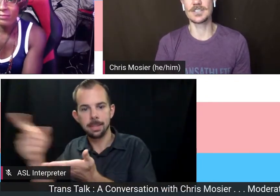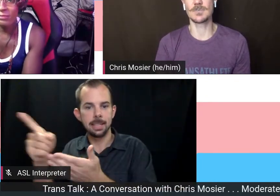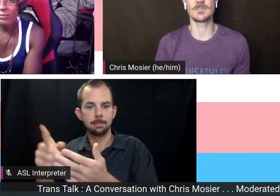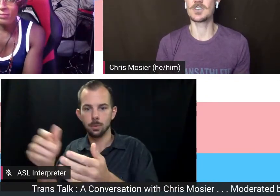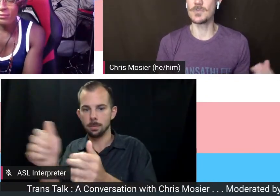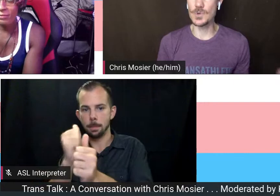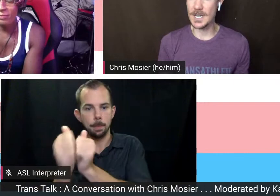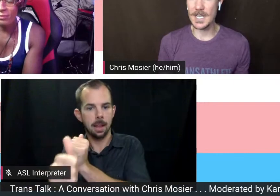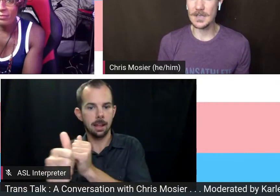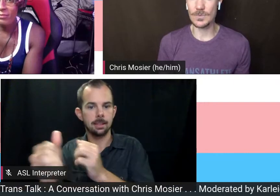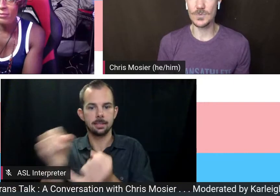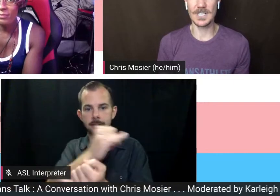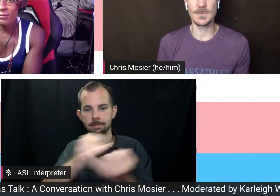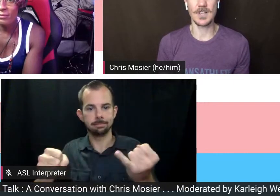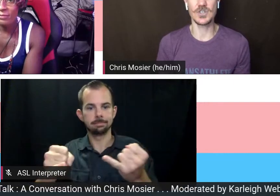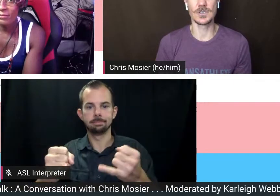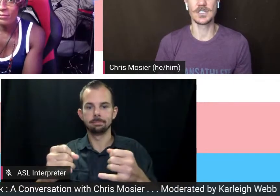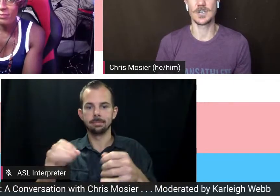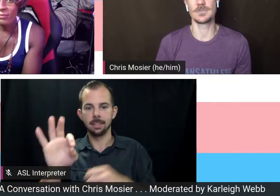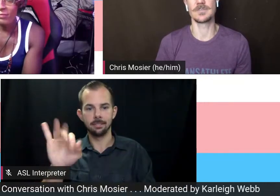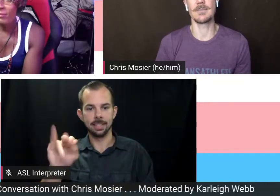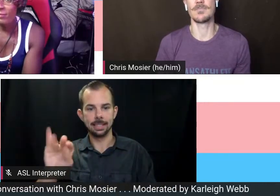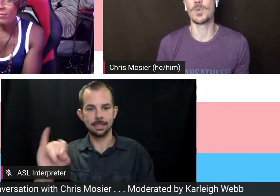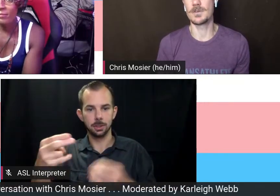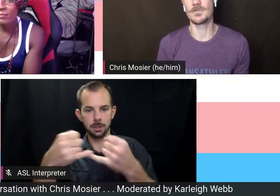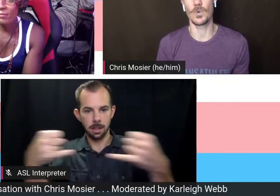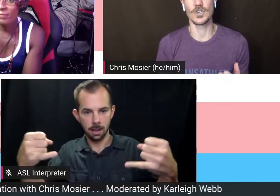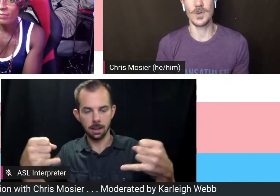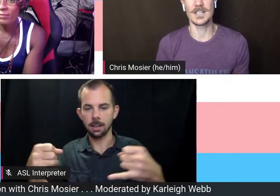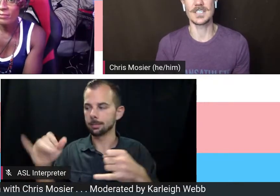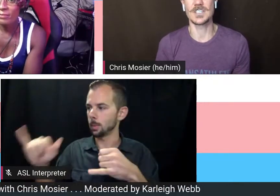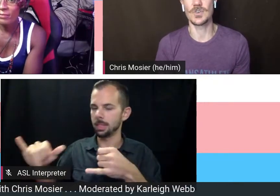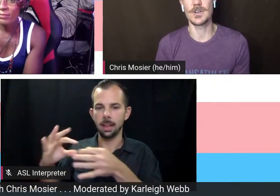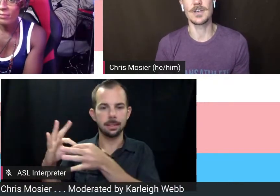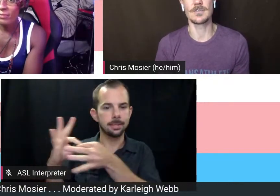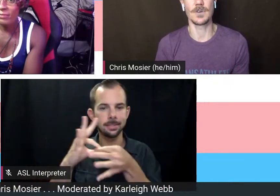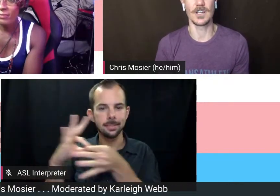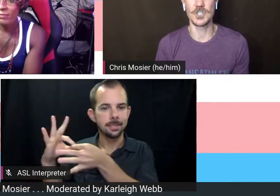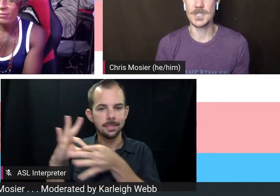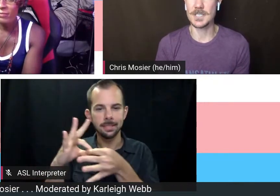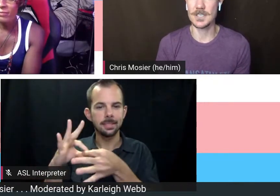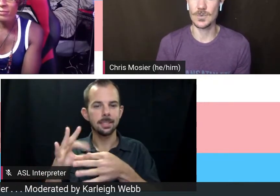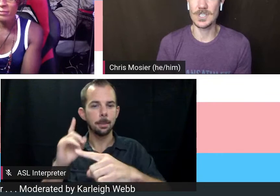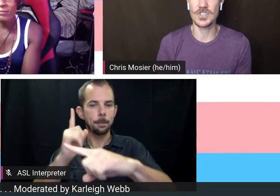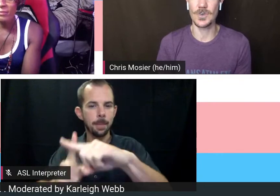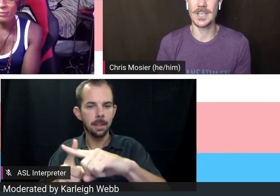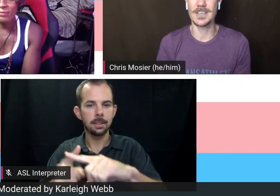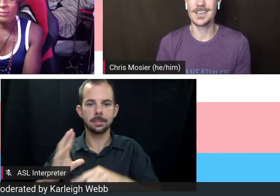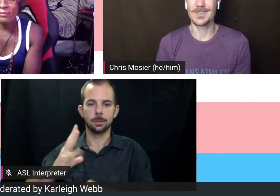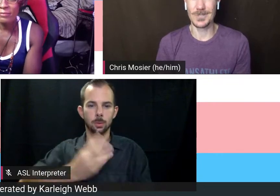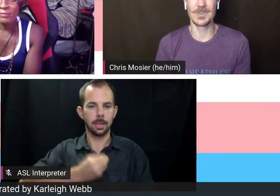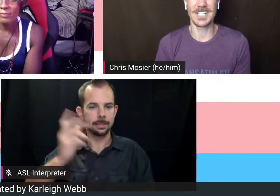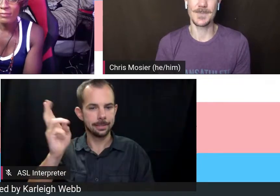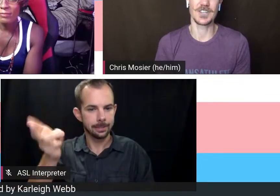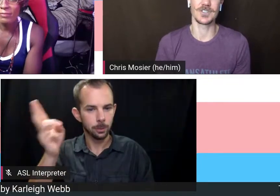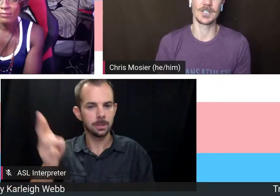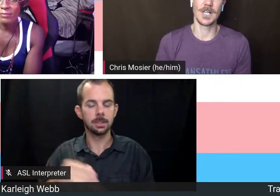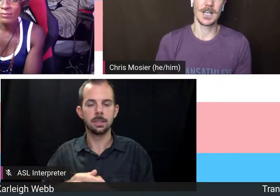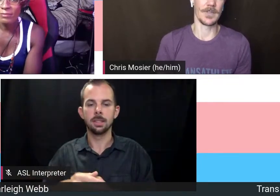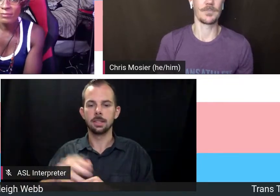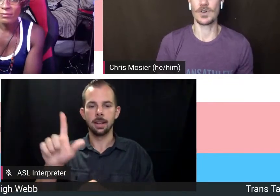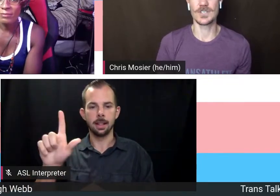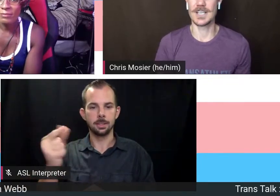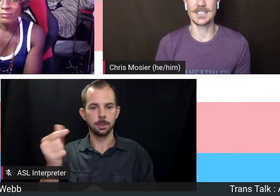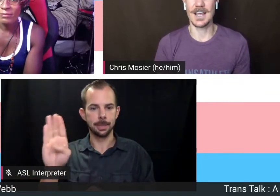it just in terms of community was really special. In terms of that moment for trans history and for LGBTQ history was really